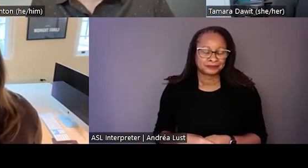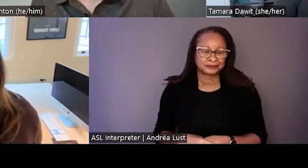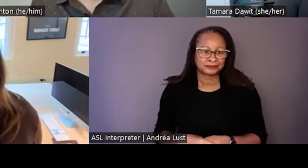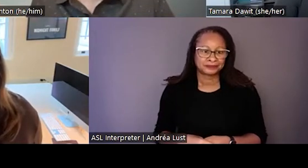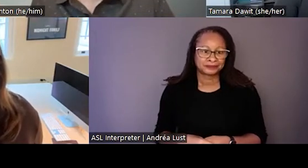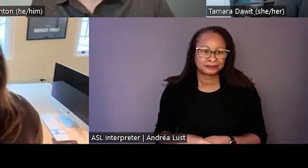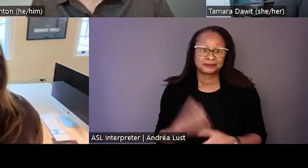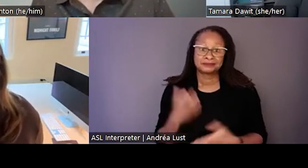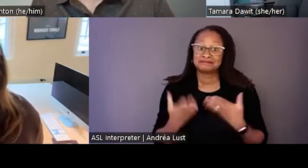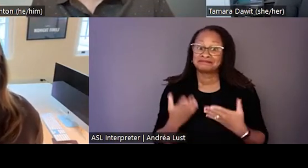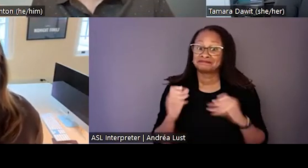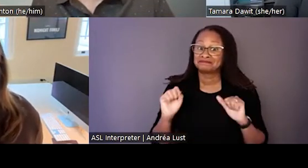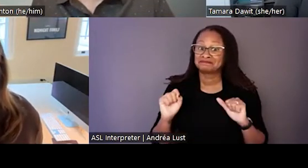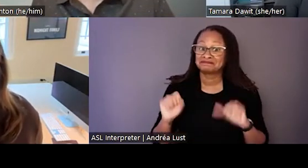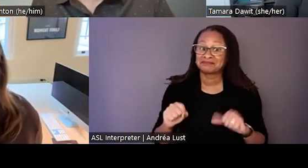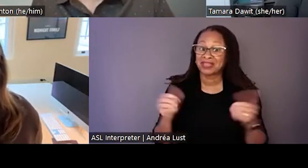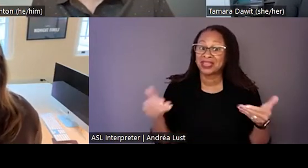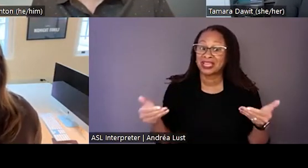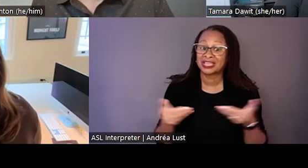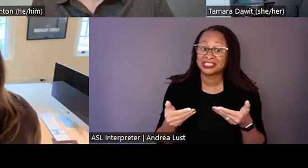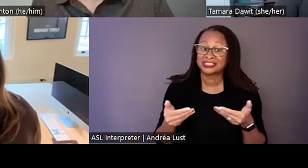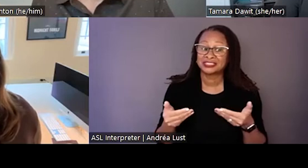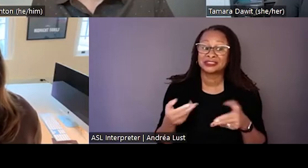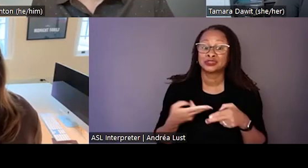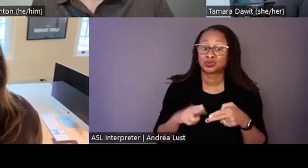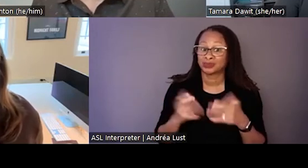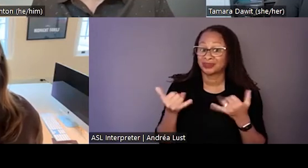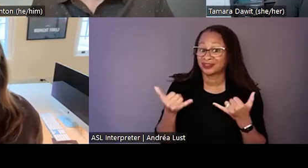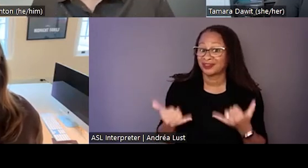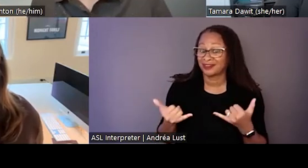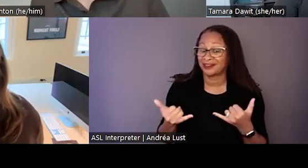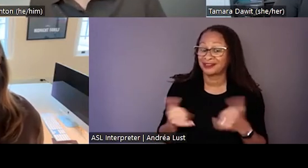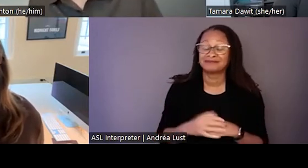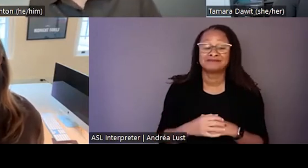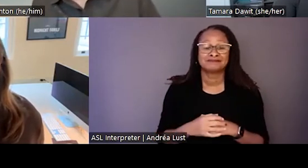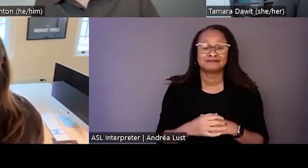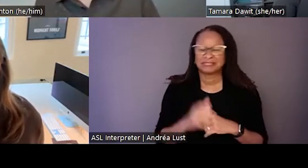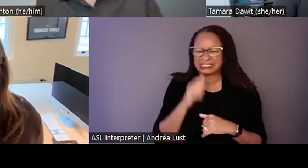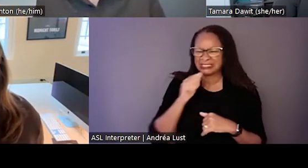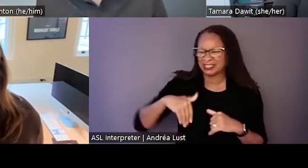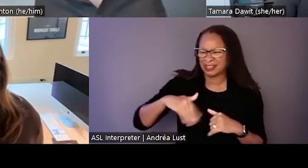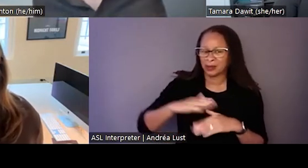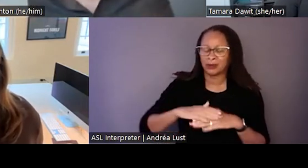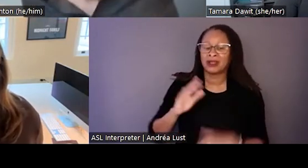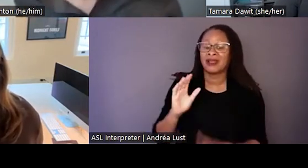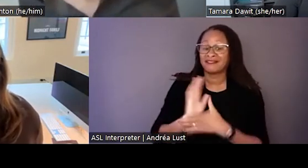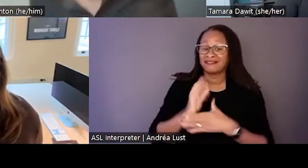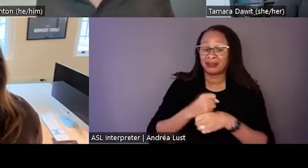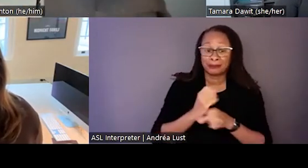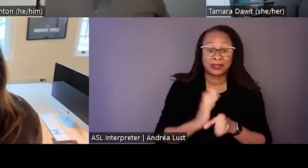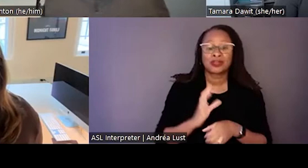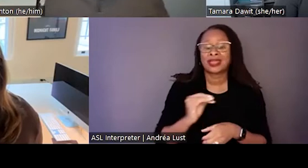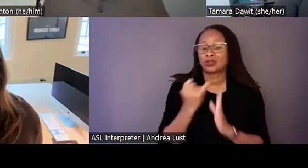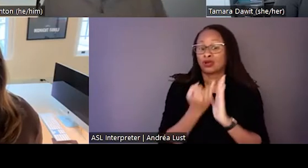Maybe I can introduce her very shortly, although she's not here yet. She's a filmmaker and arts